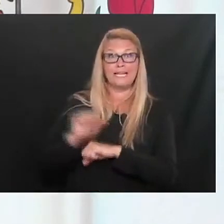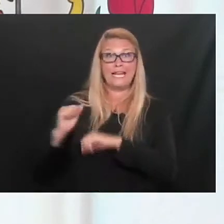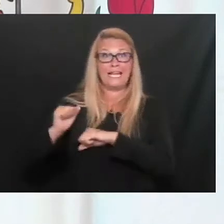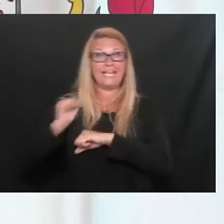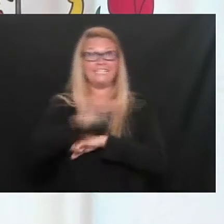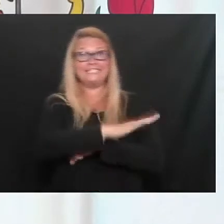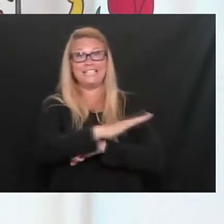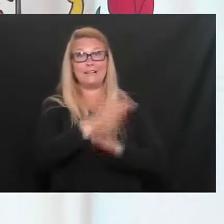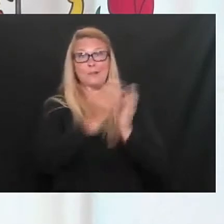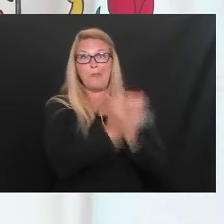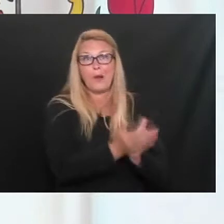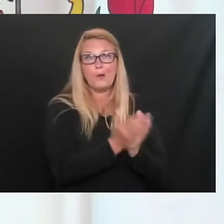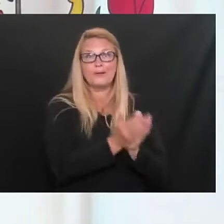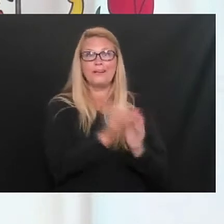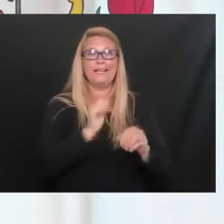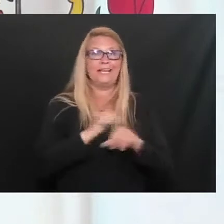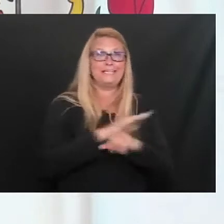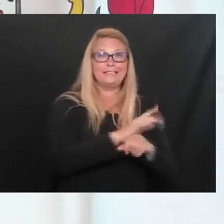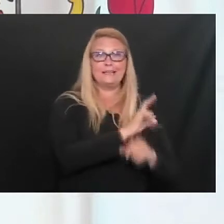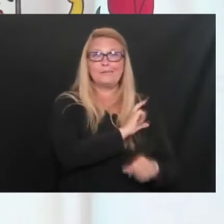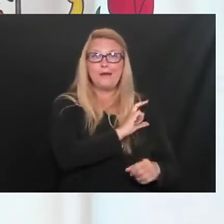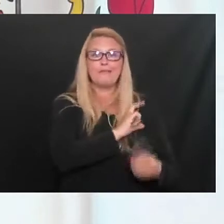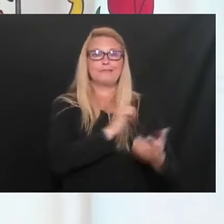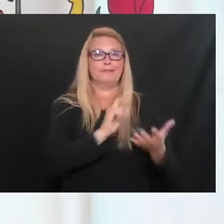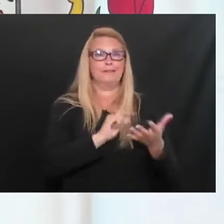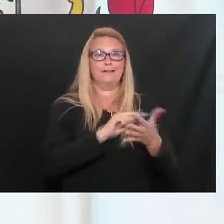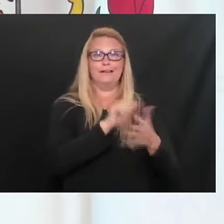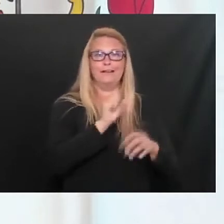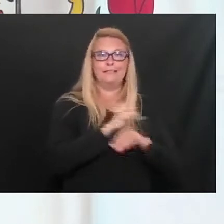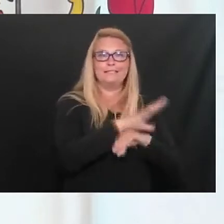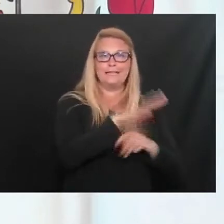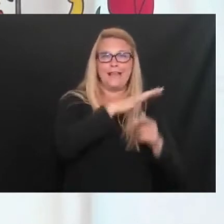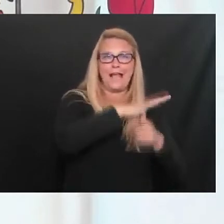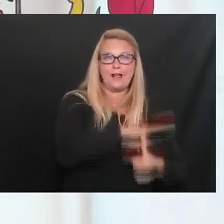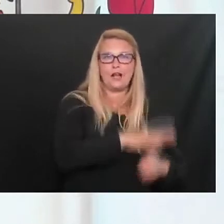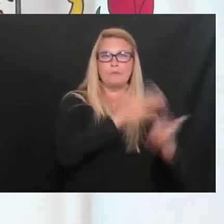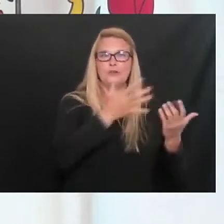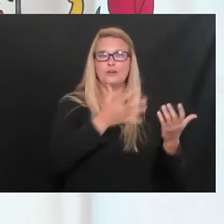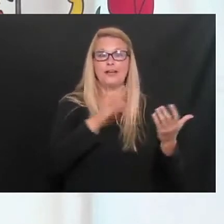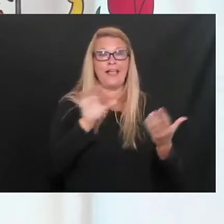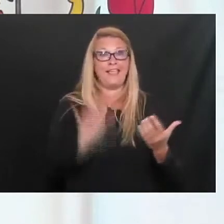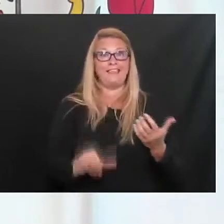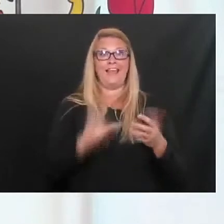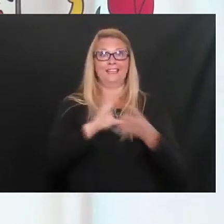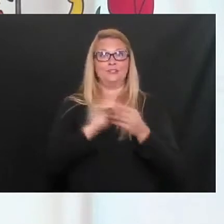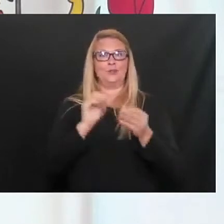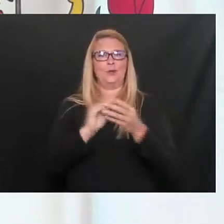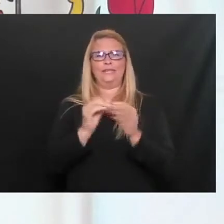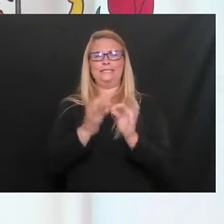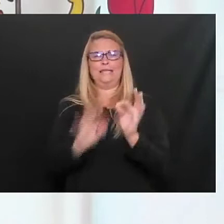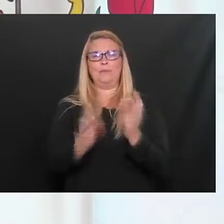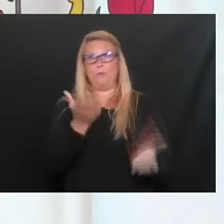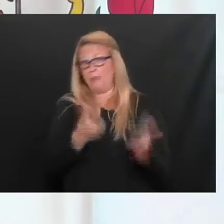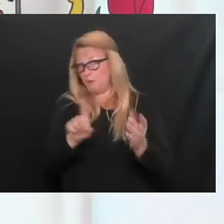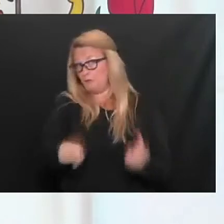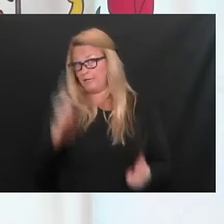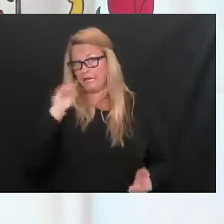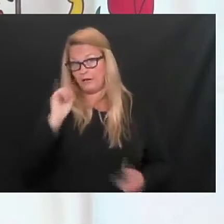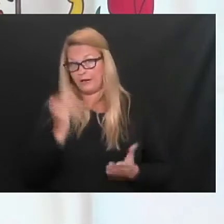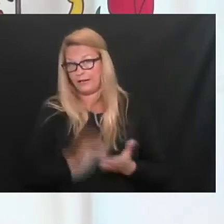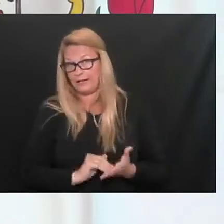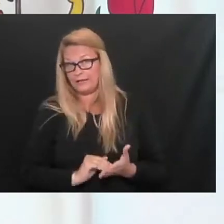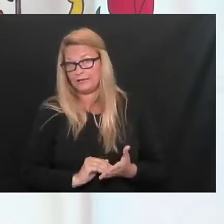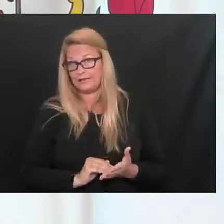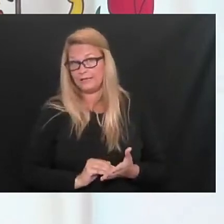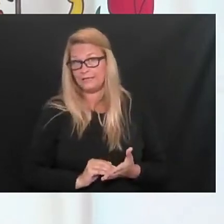sent the boat, and he sent the helicopter. And the story is all that simple, and I've said it before, but maybe you ought to hear it again. The